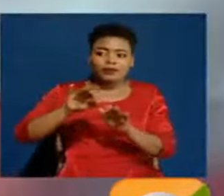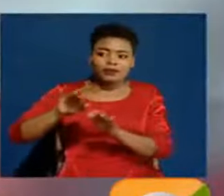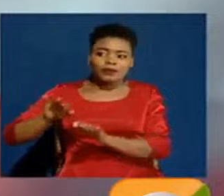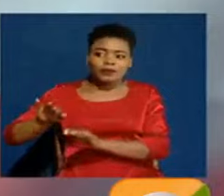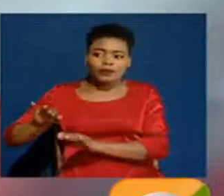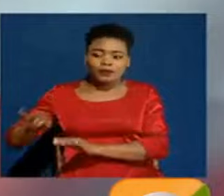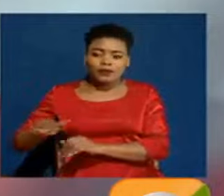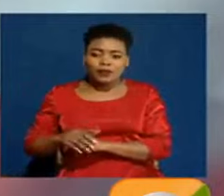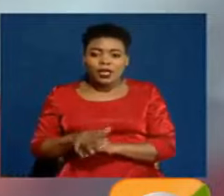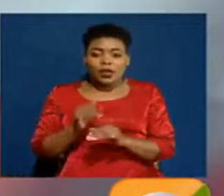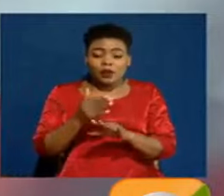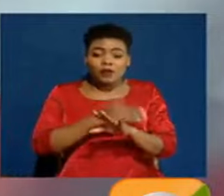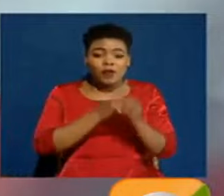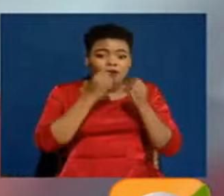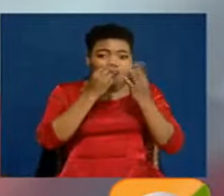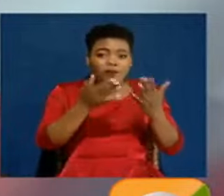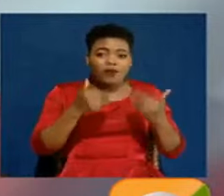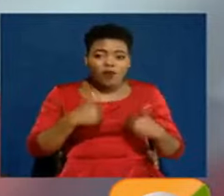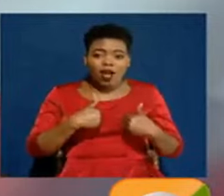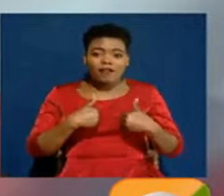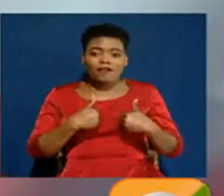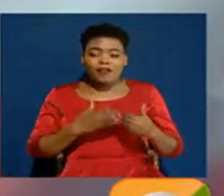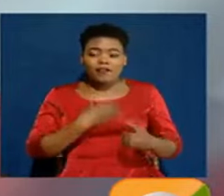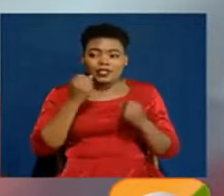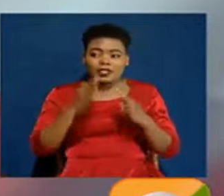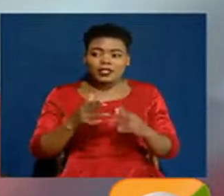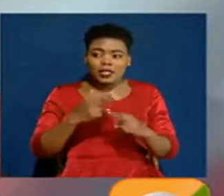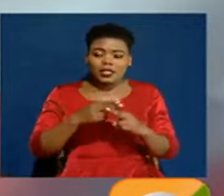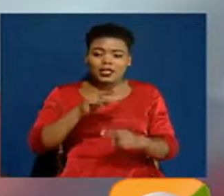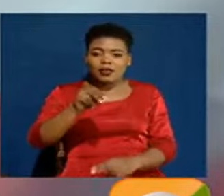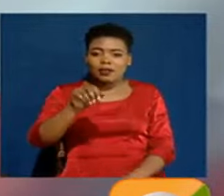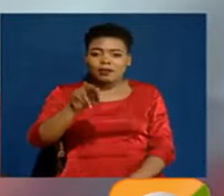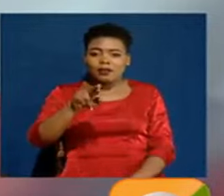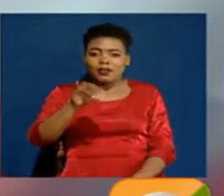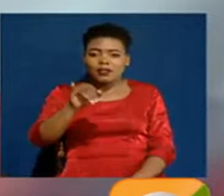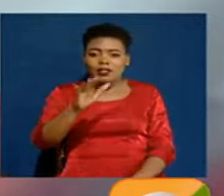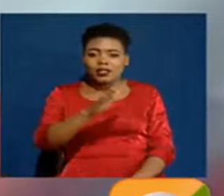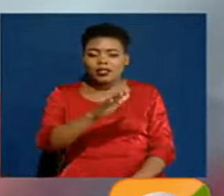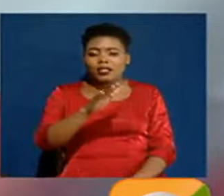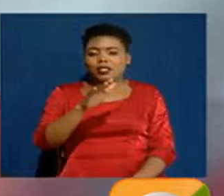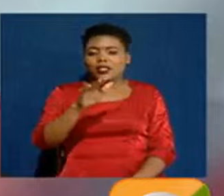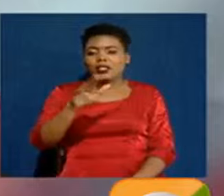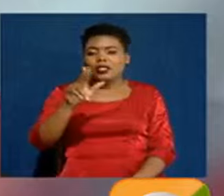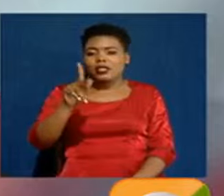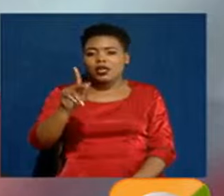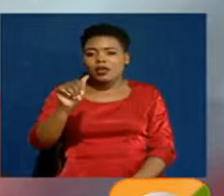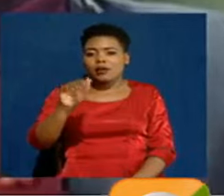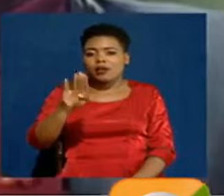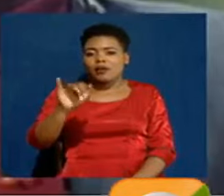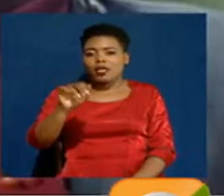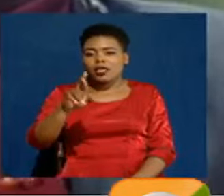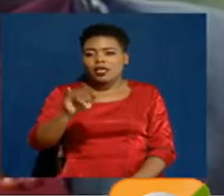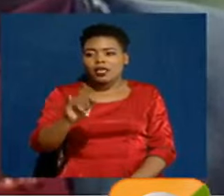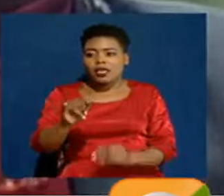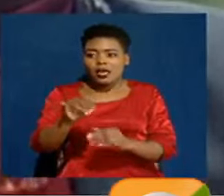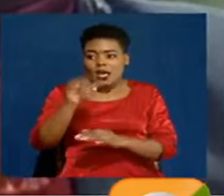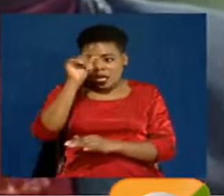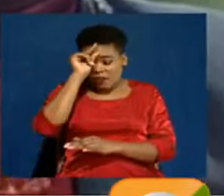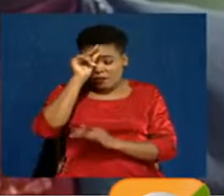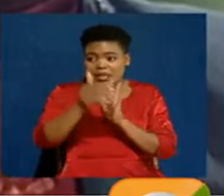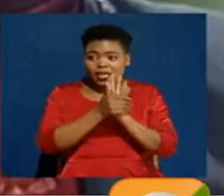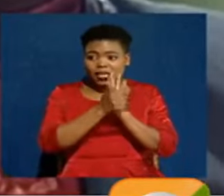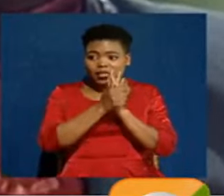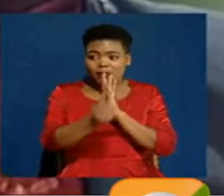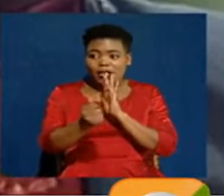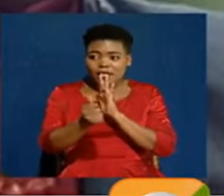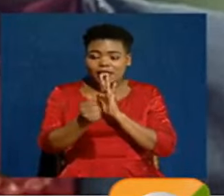As I informed you earlier, I'm joined by Njeri Kabeberi, a governance expert, and she joins us virtually